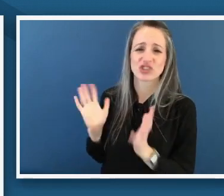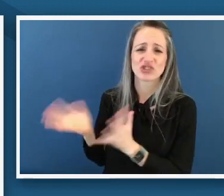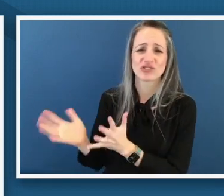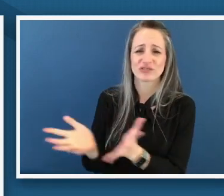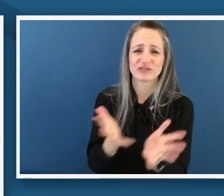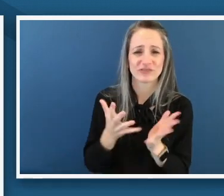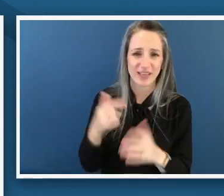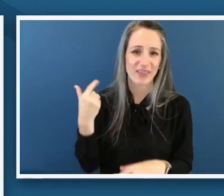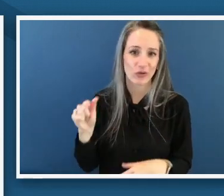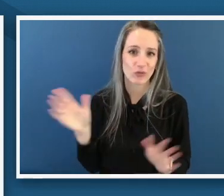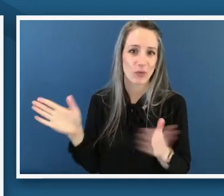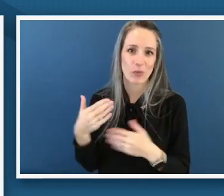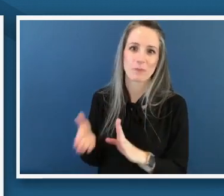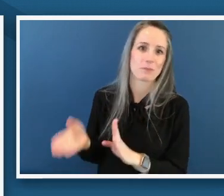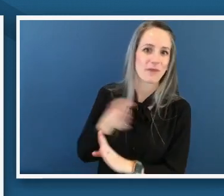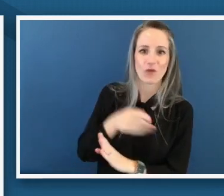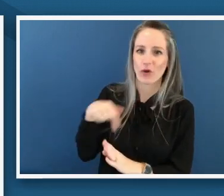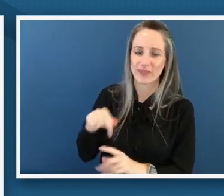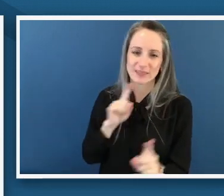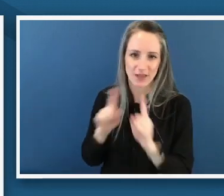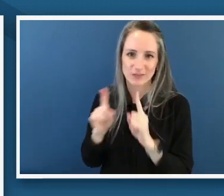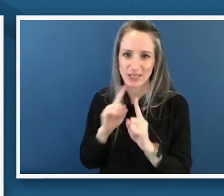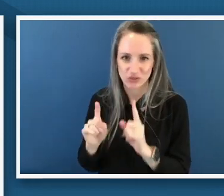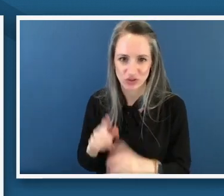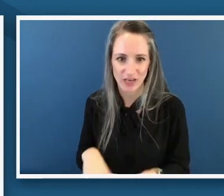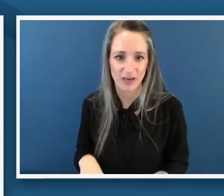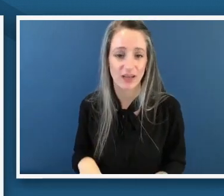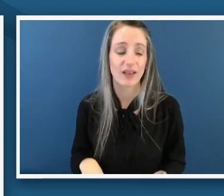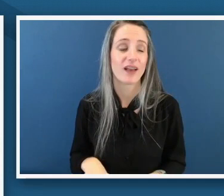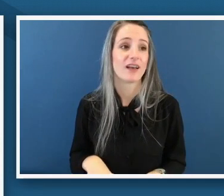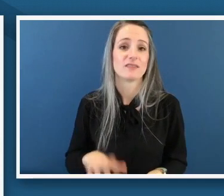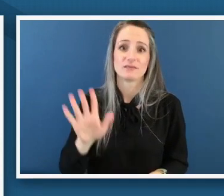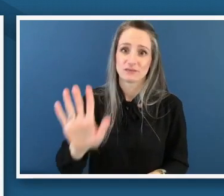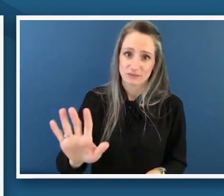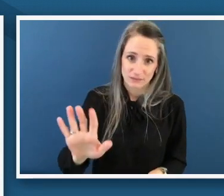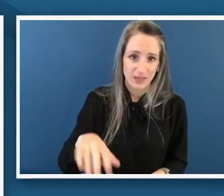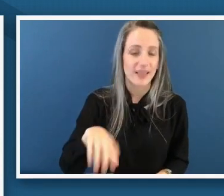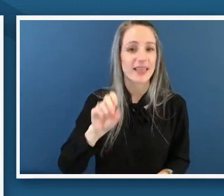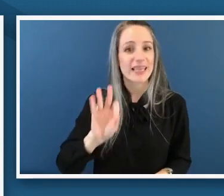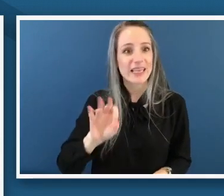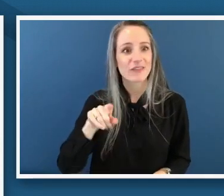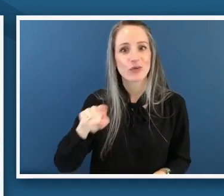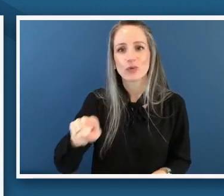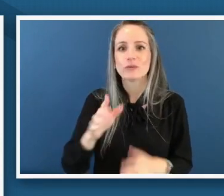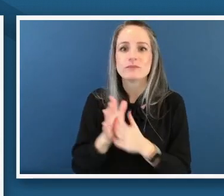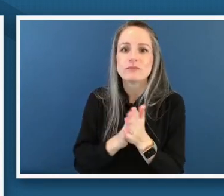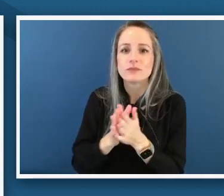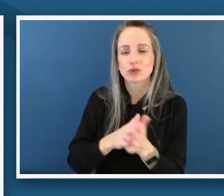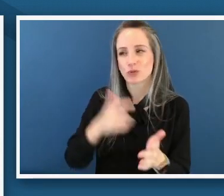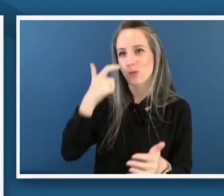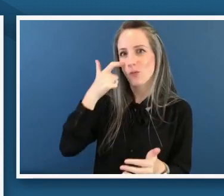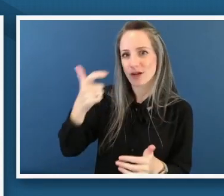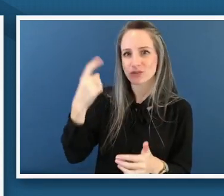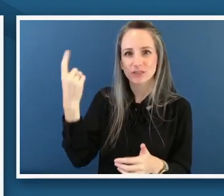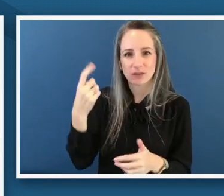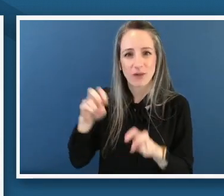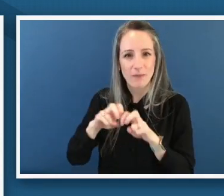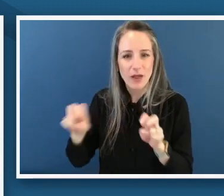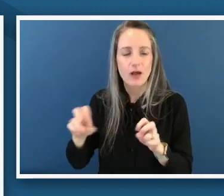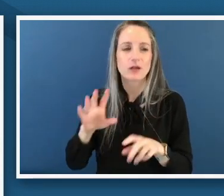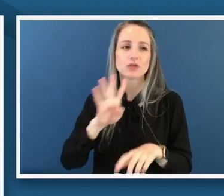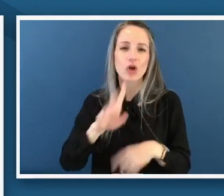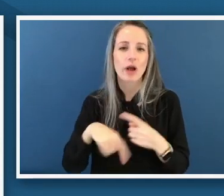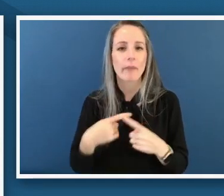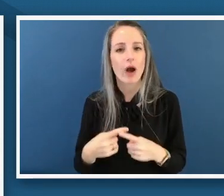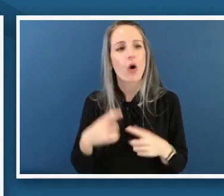you all right now, if you were looking to just listen to some professionals on a panel, just talk about what they do and why they do